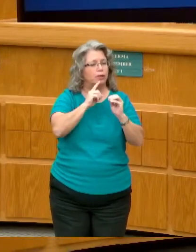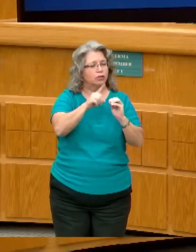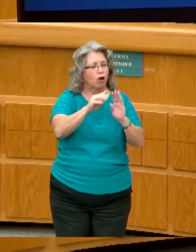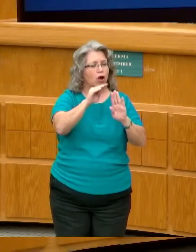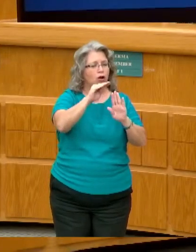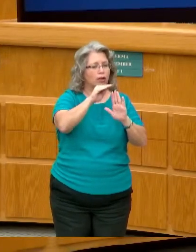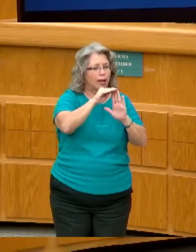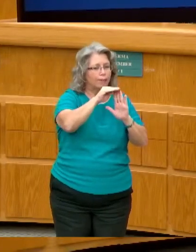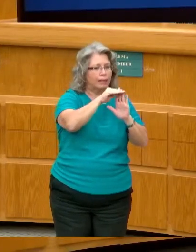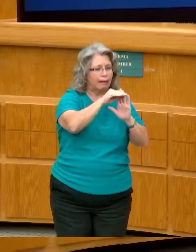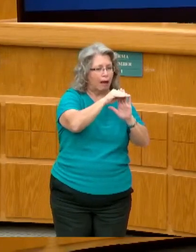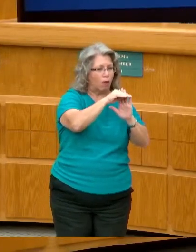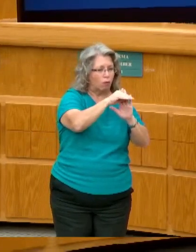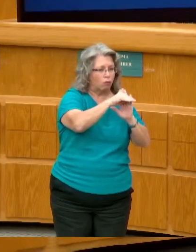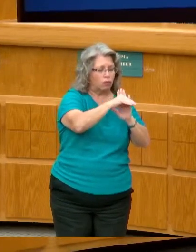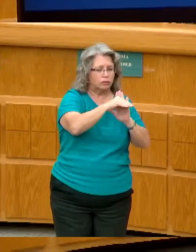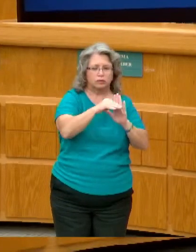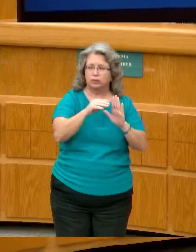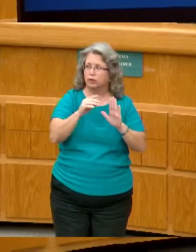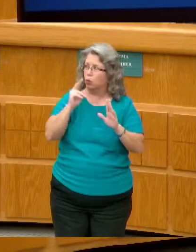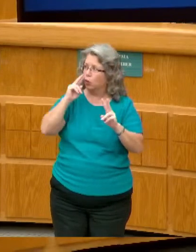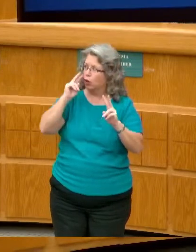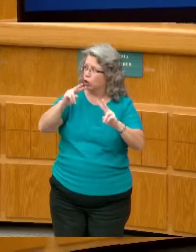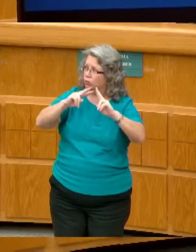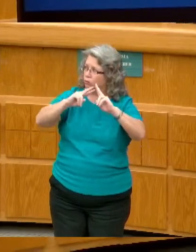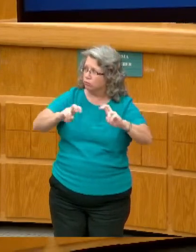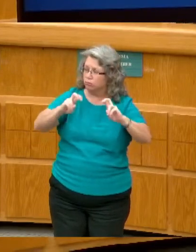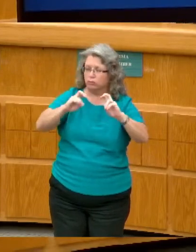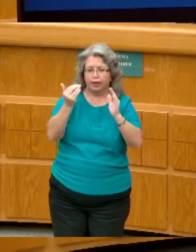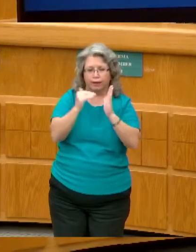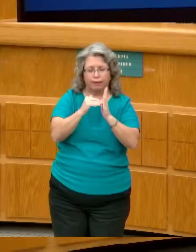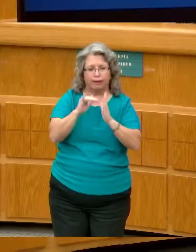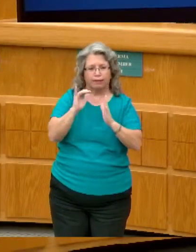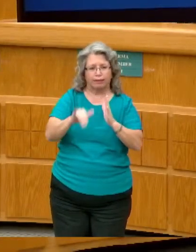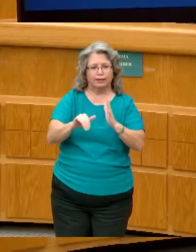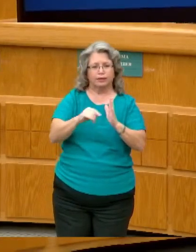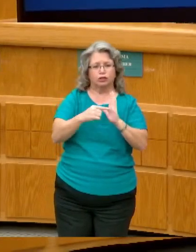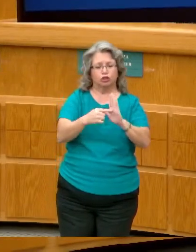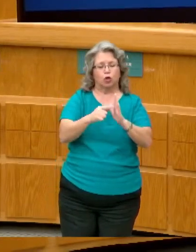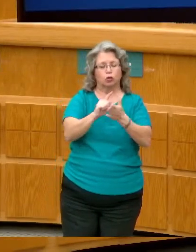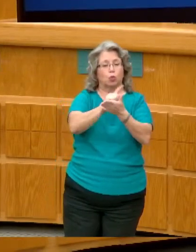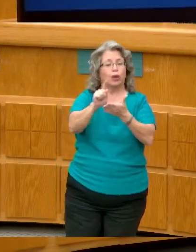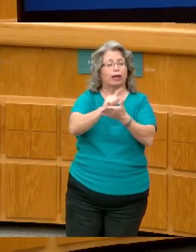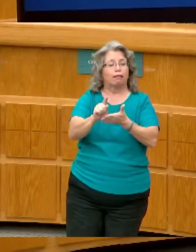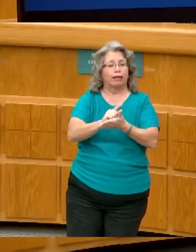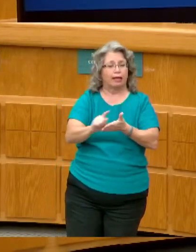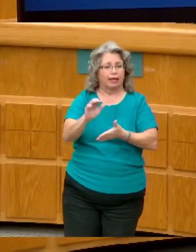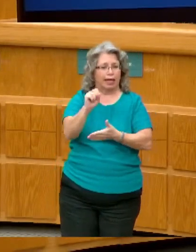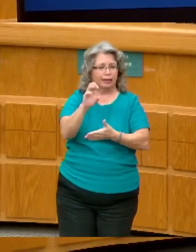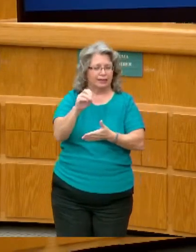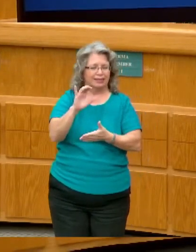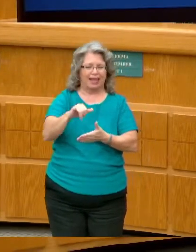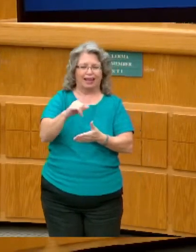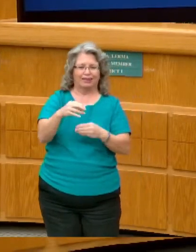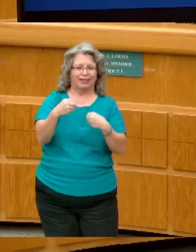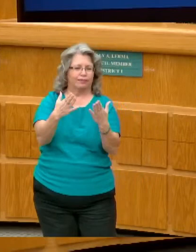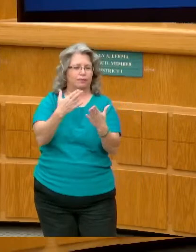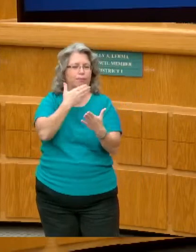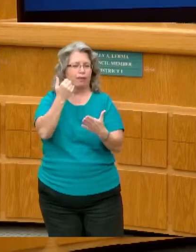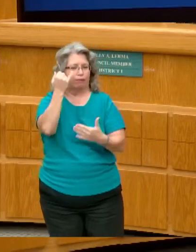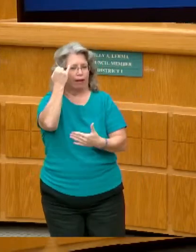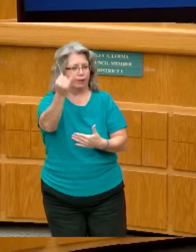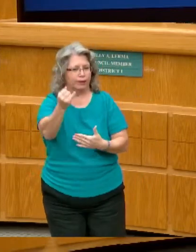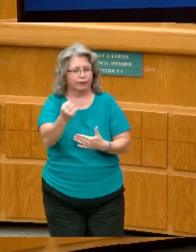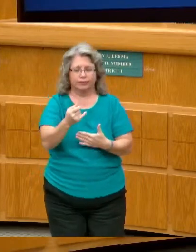at that. On the next slide, you're going to see the weekly cases, because this really gives us a better picture of what we're looking at.